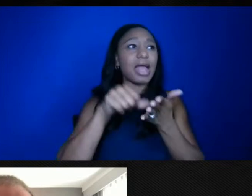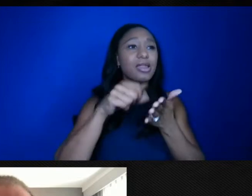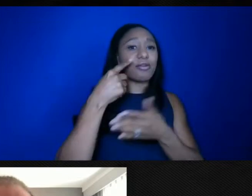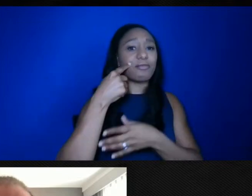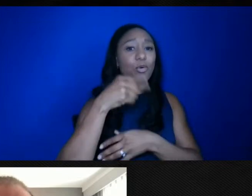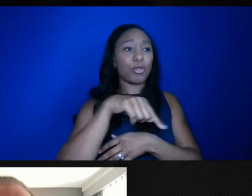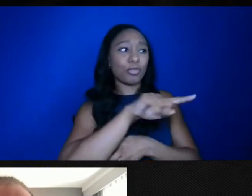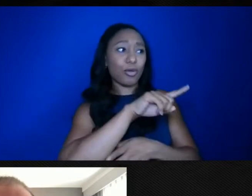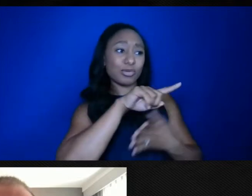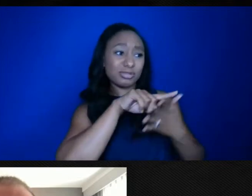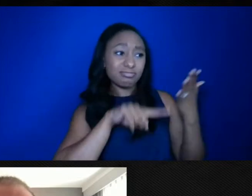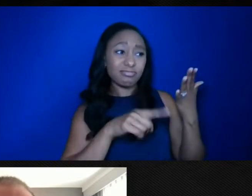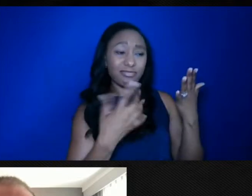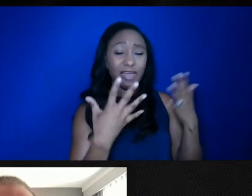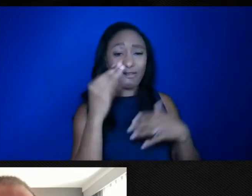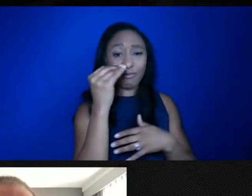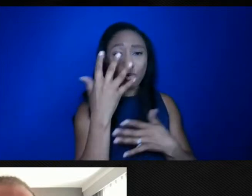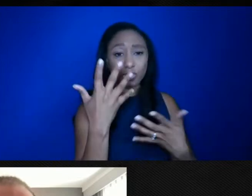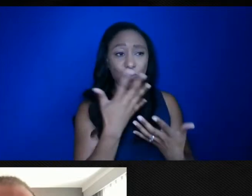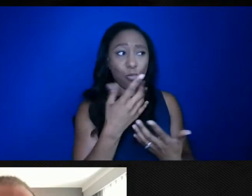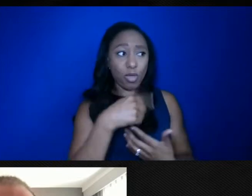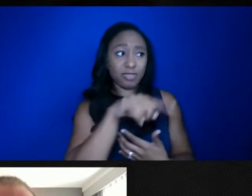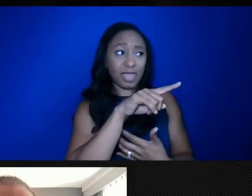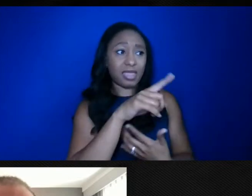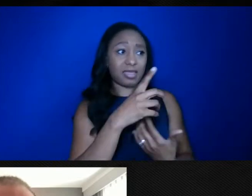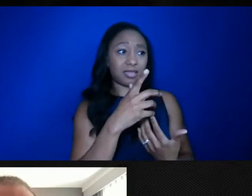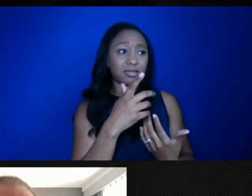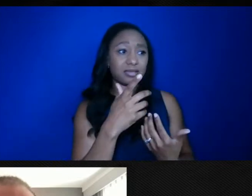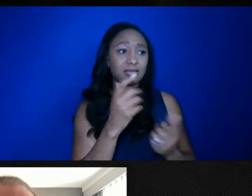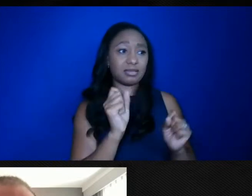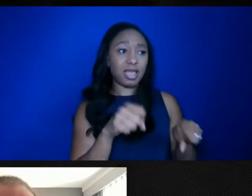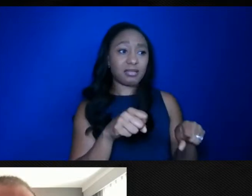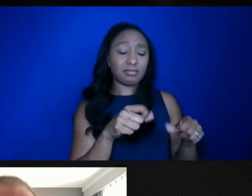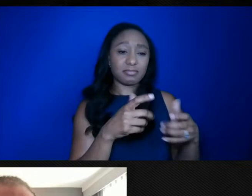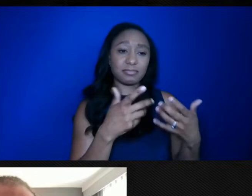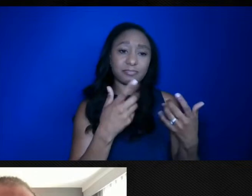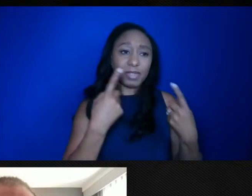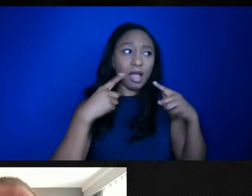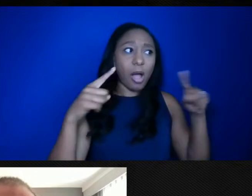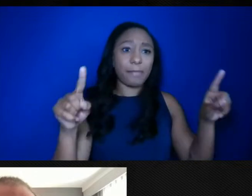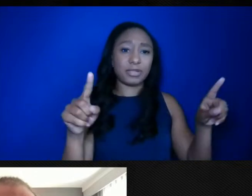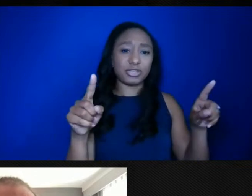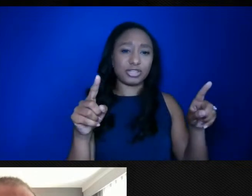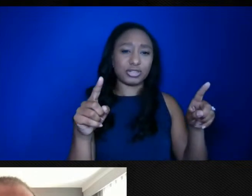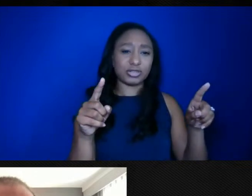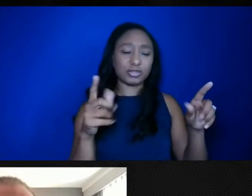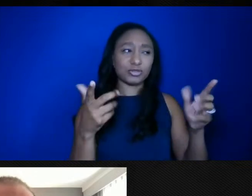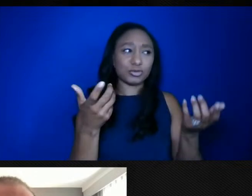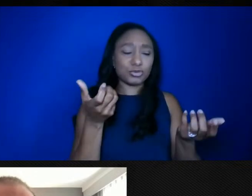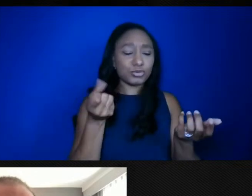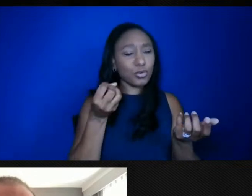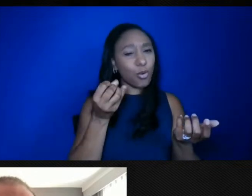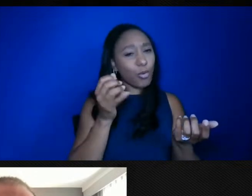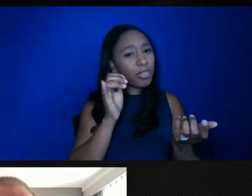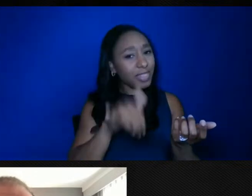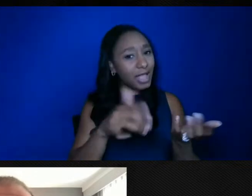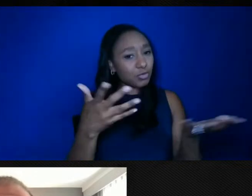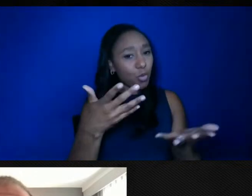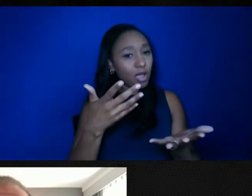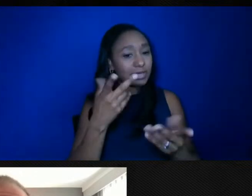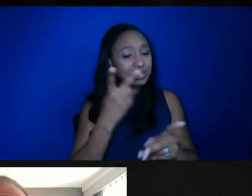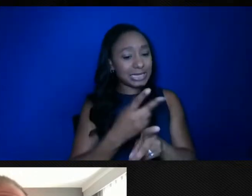astonishing story. So that's what really kept me going in some sense, Denise. But when it comes to doing the